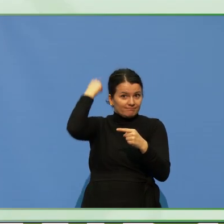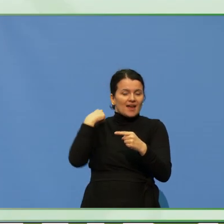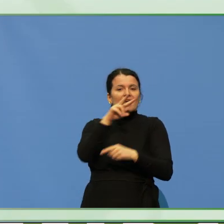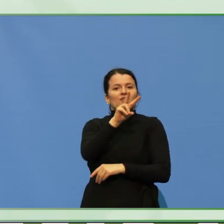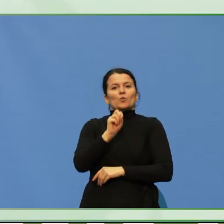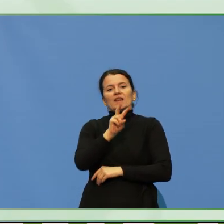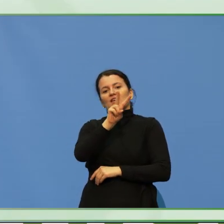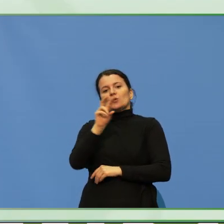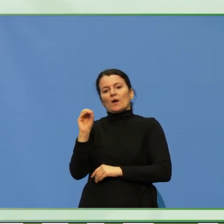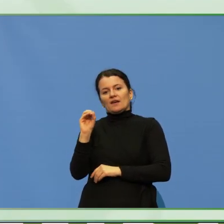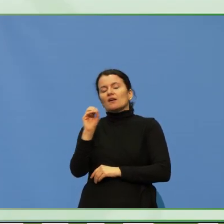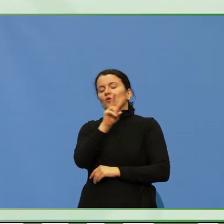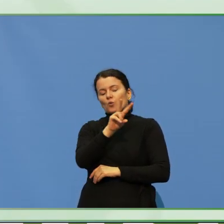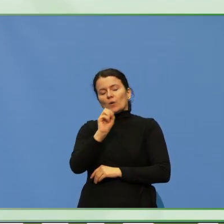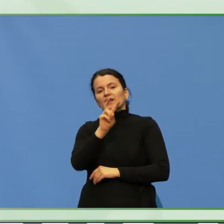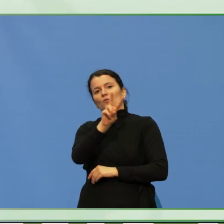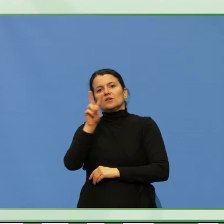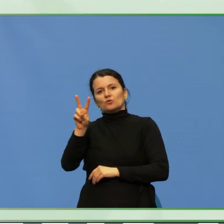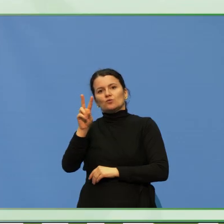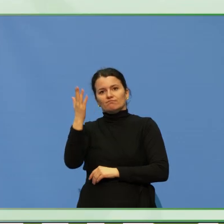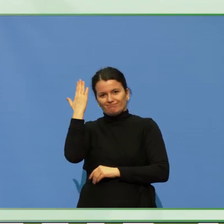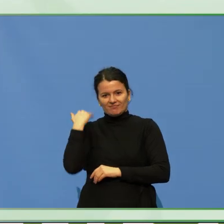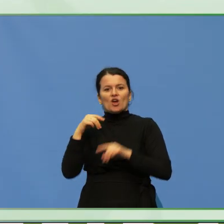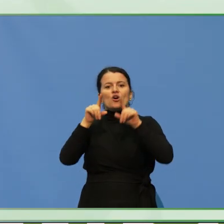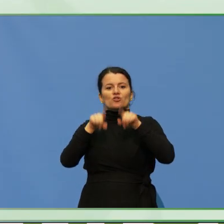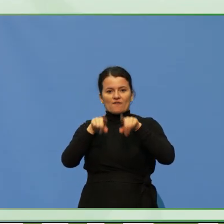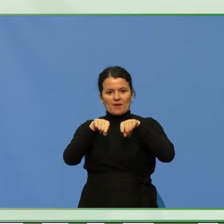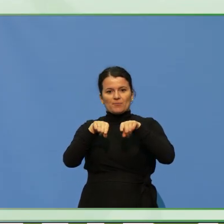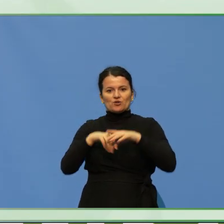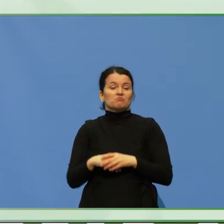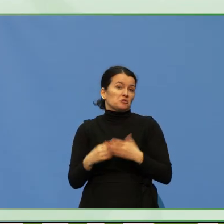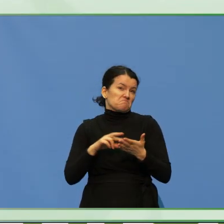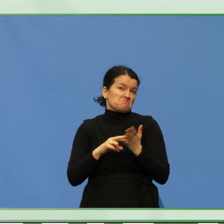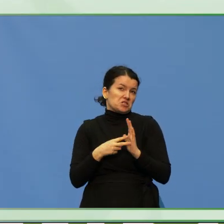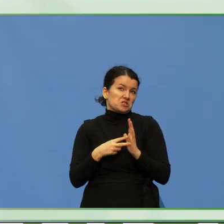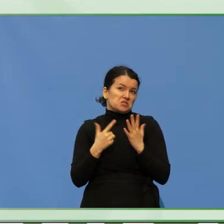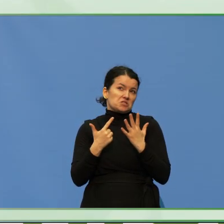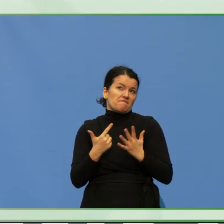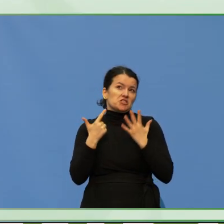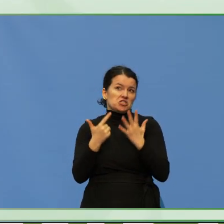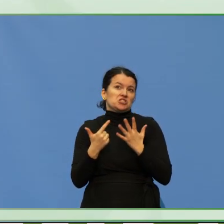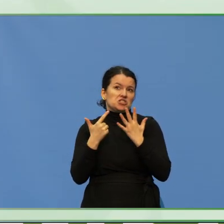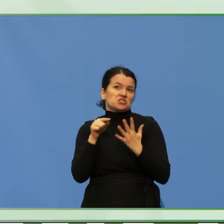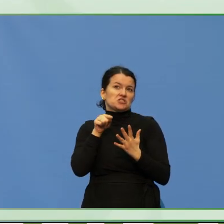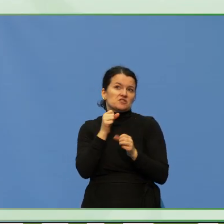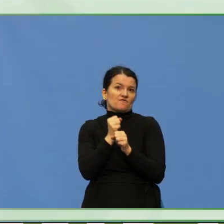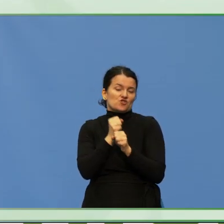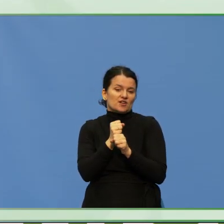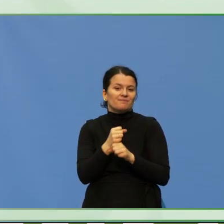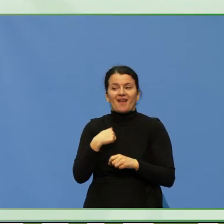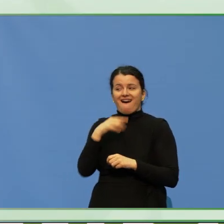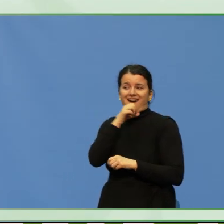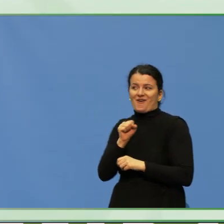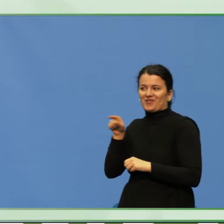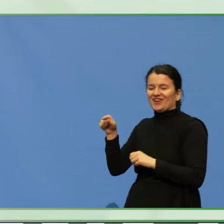generative AI was actually a product that I spent 7 years working on, because I'm older than Sinead,